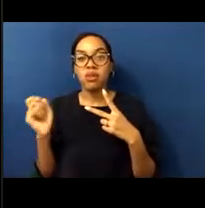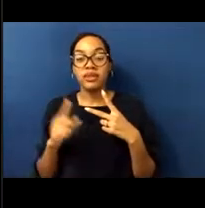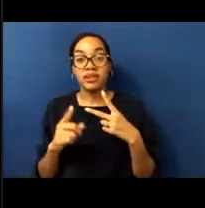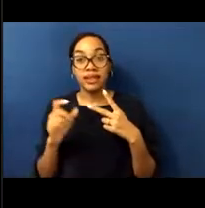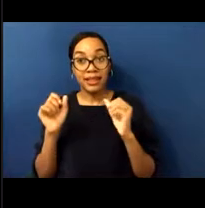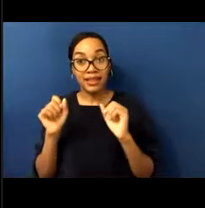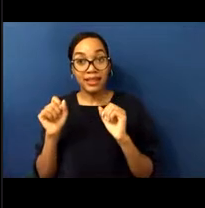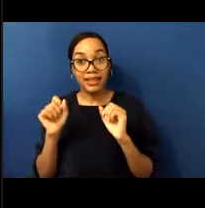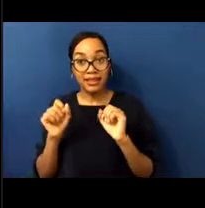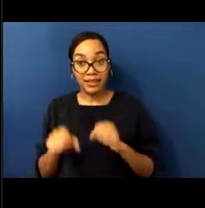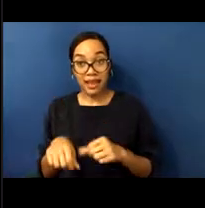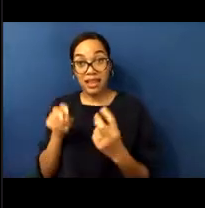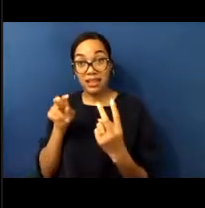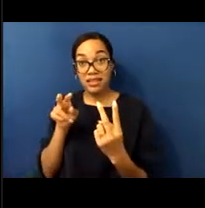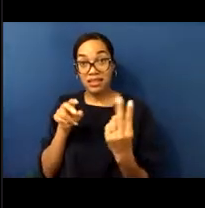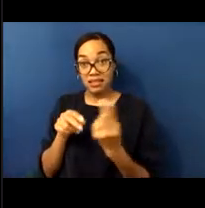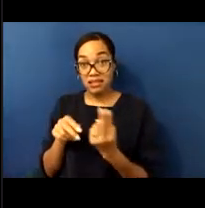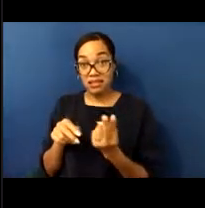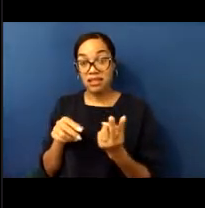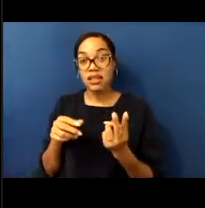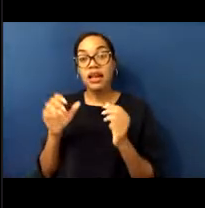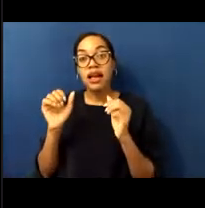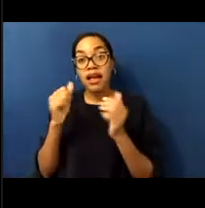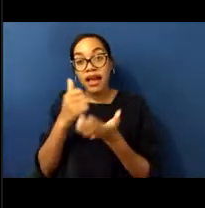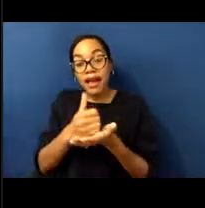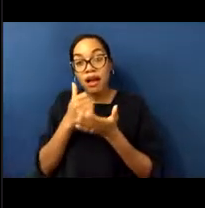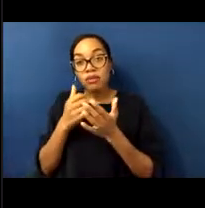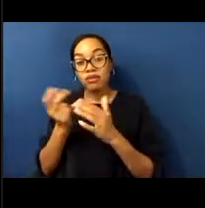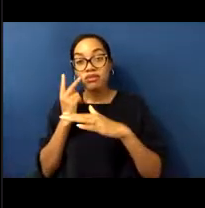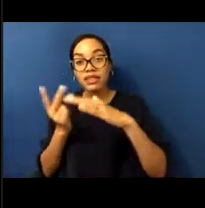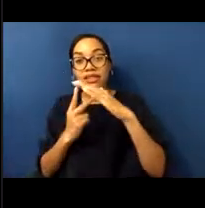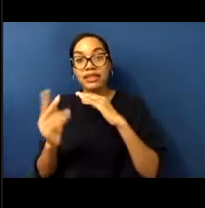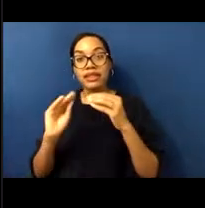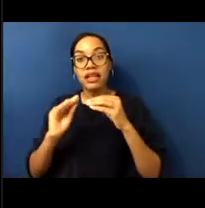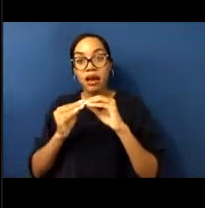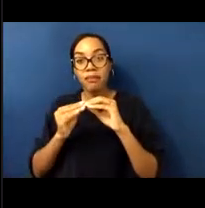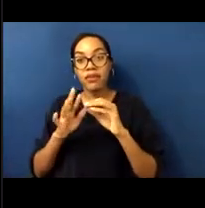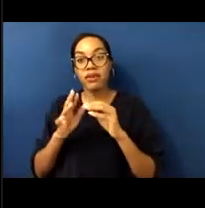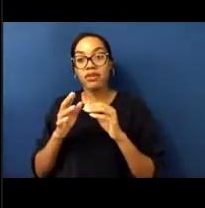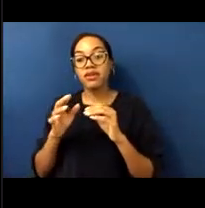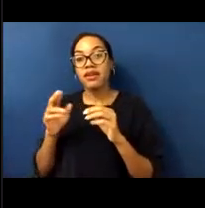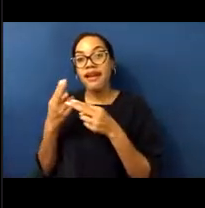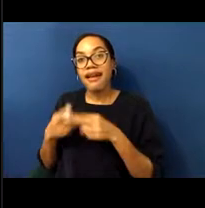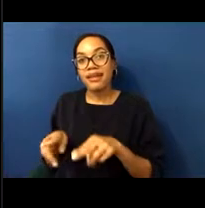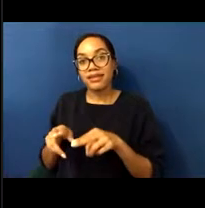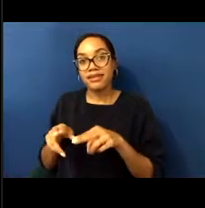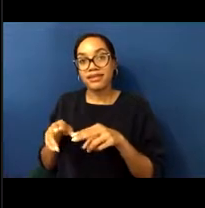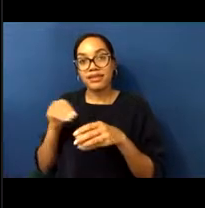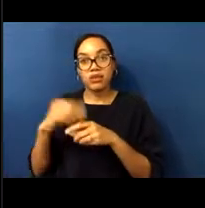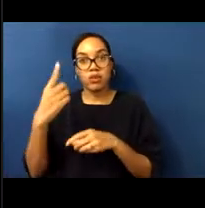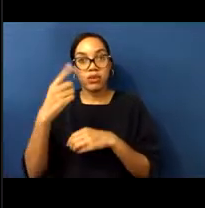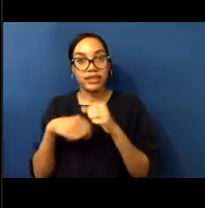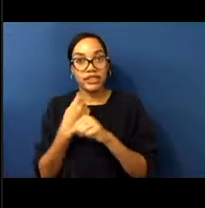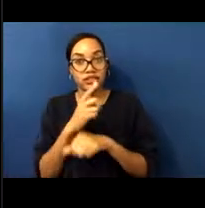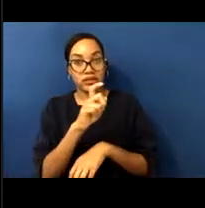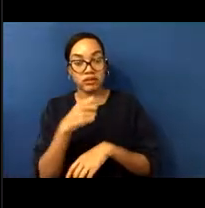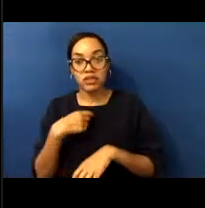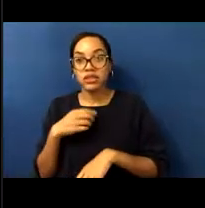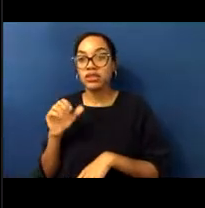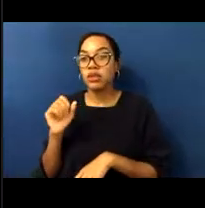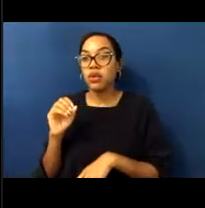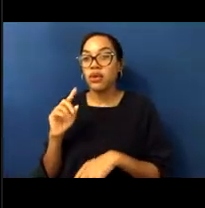La Nina help predict the number of nests laid in a given year? Great questions. So the first part, I think,